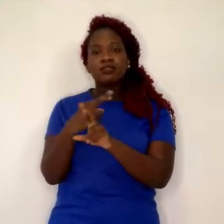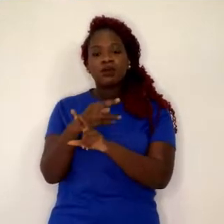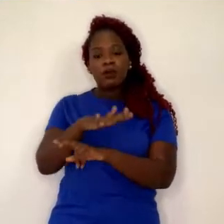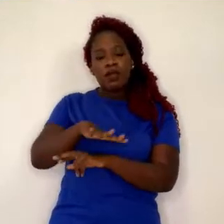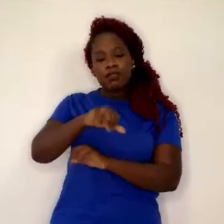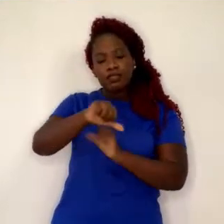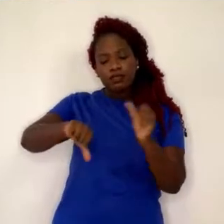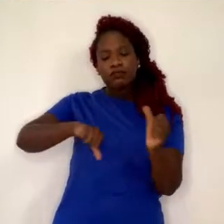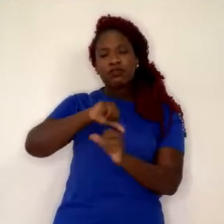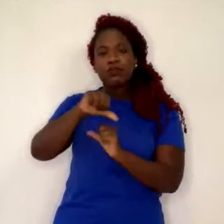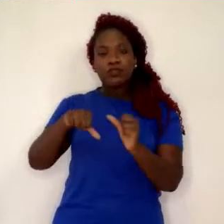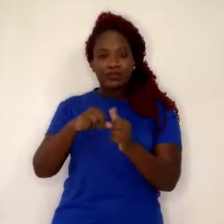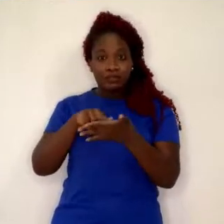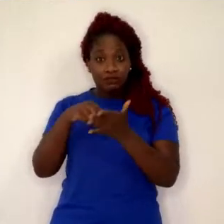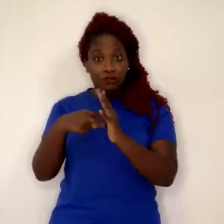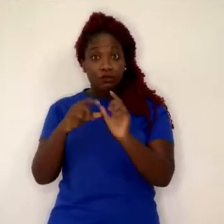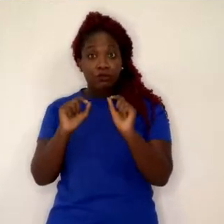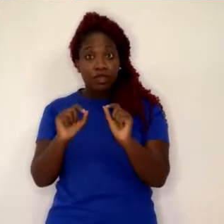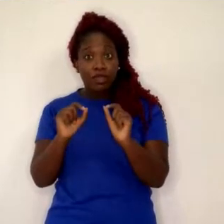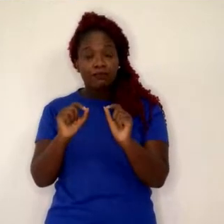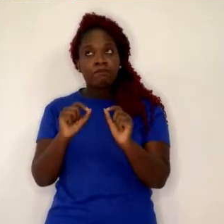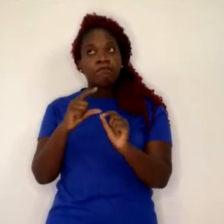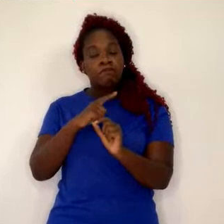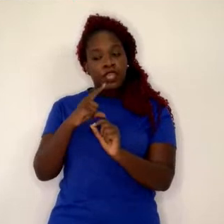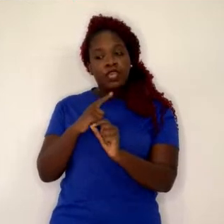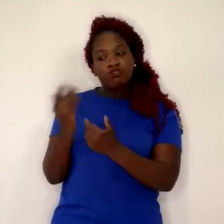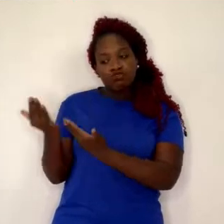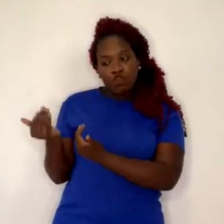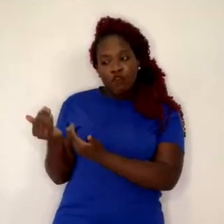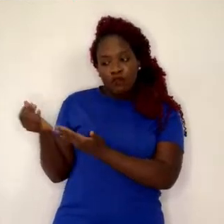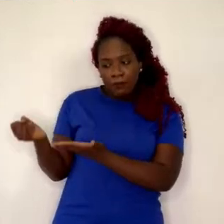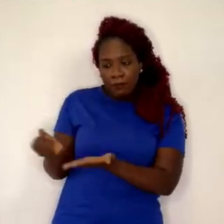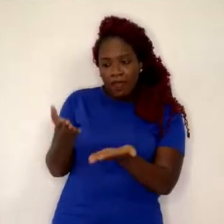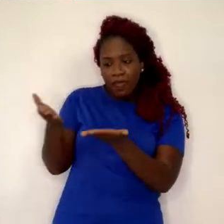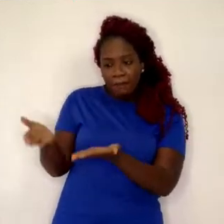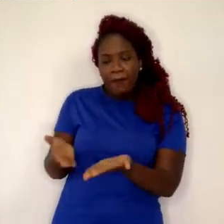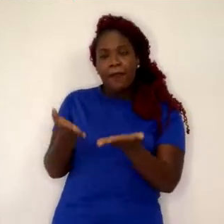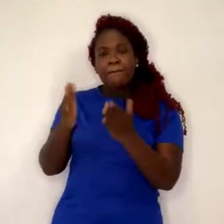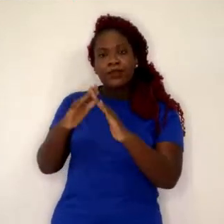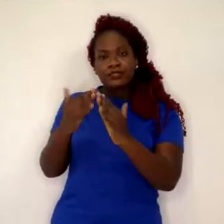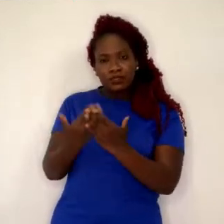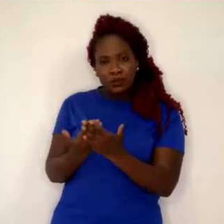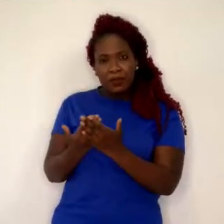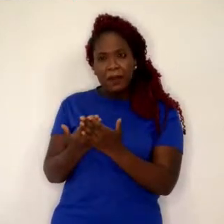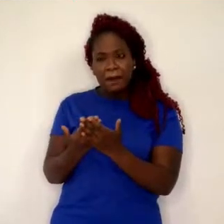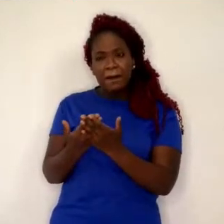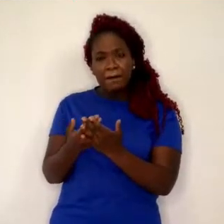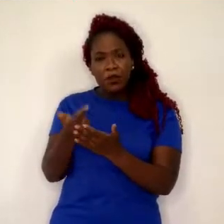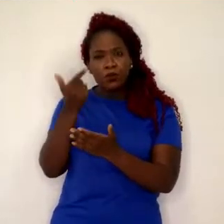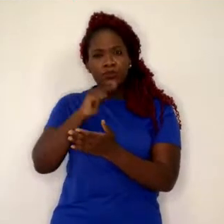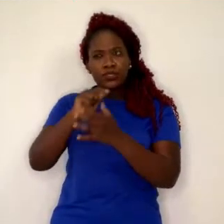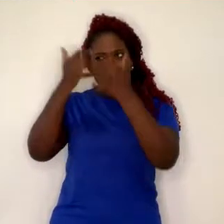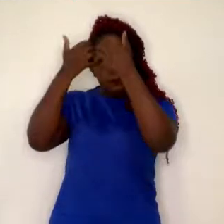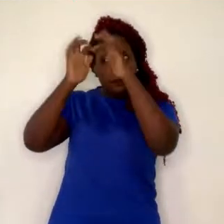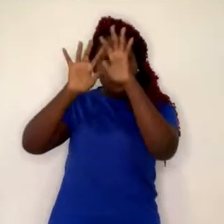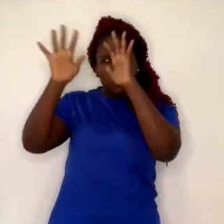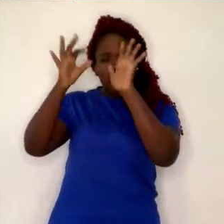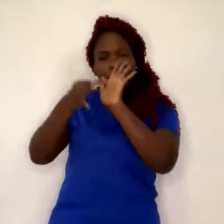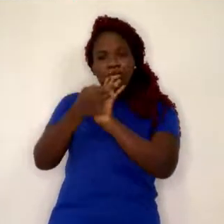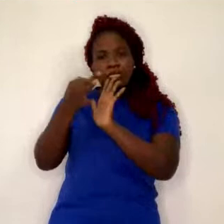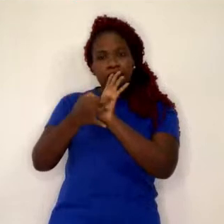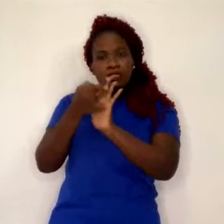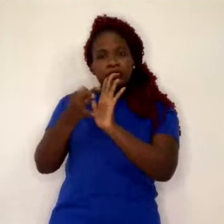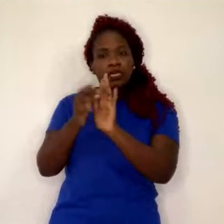education in issues regarding transformation of education, which means we have been sending students to